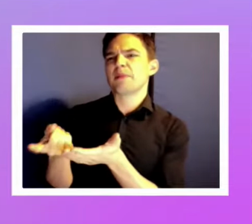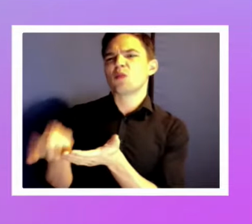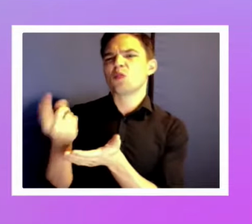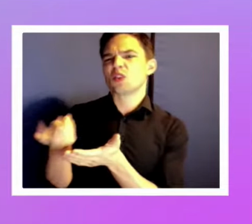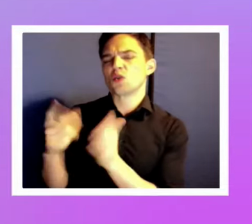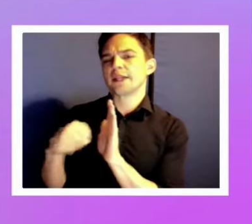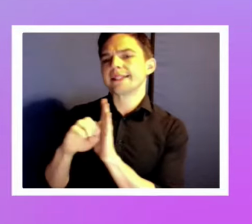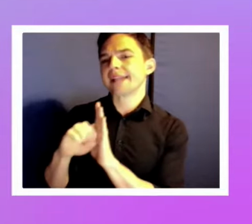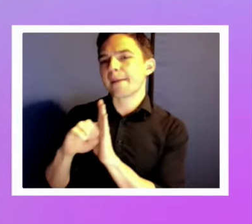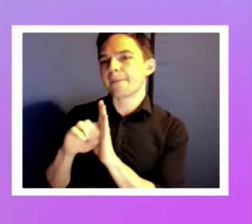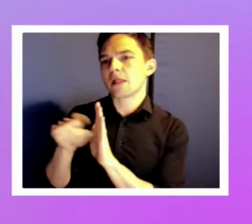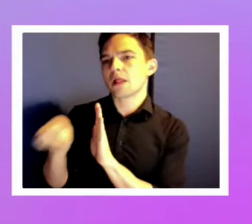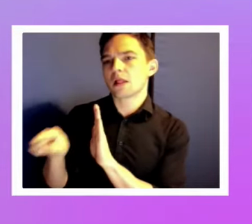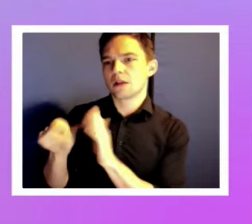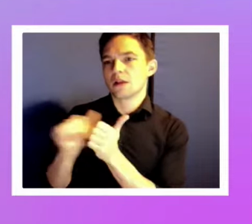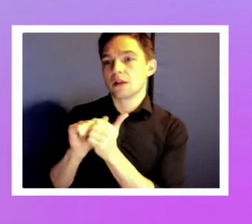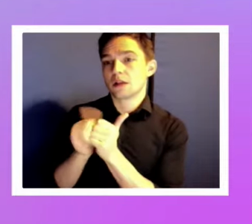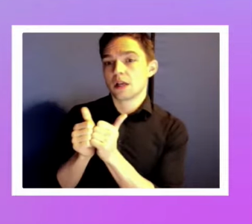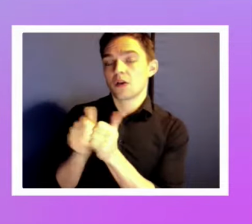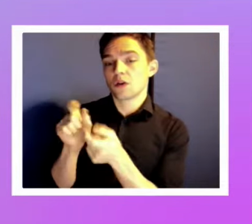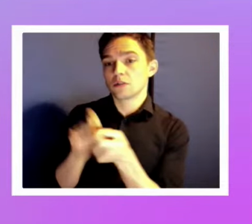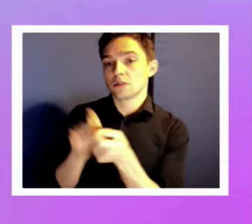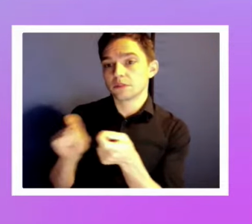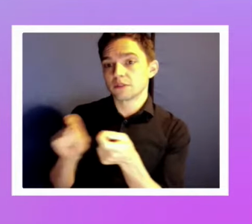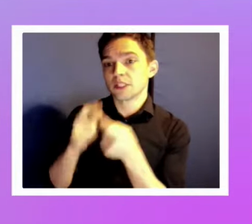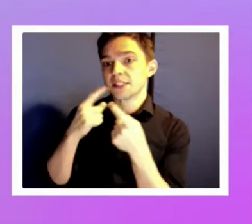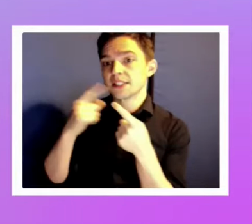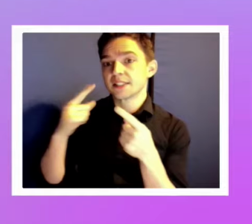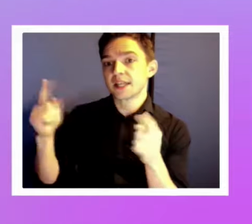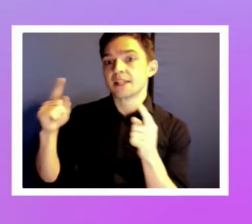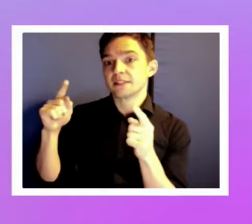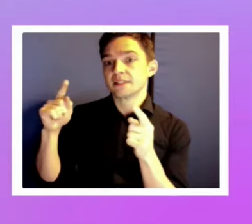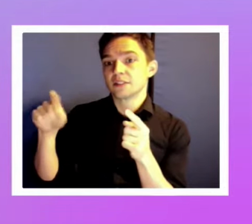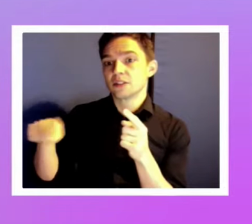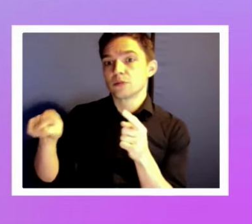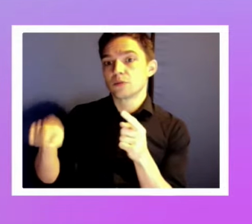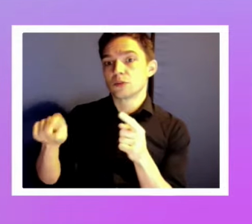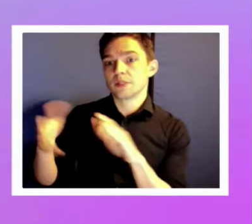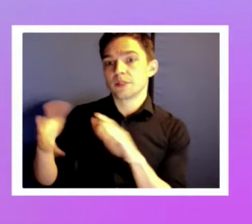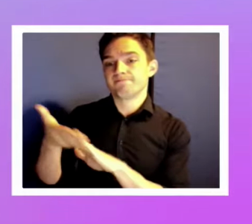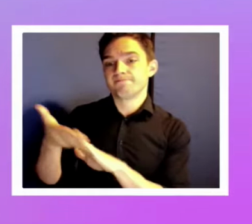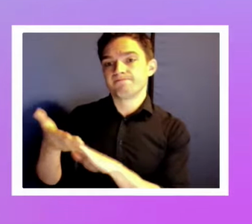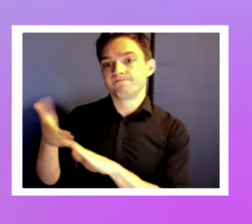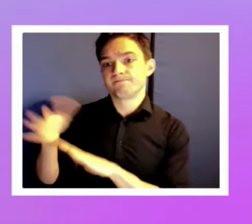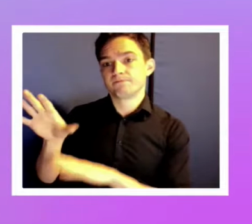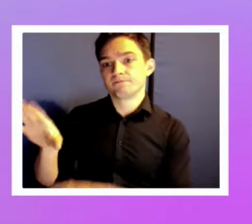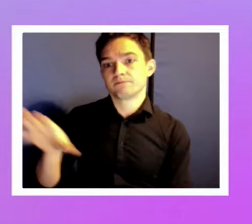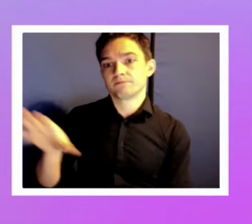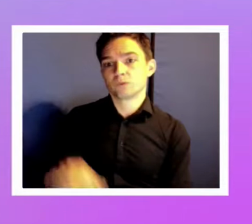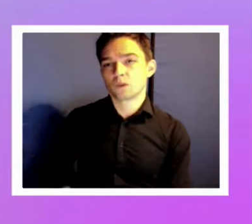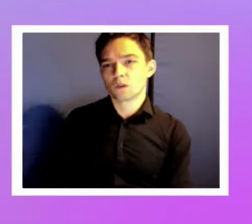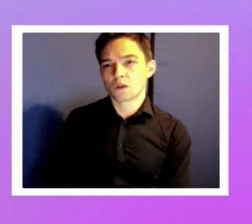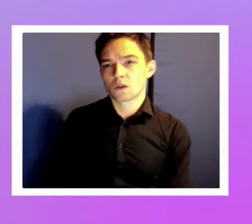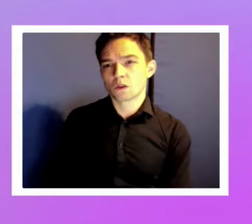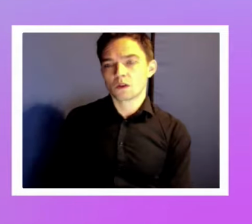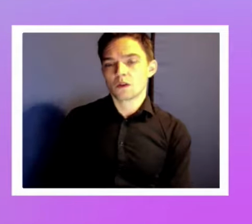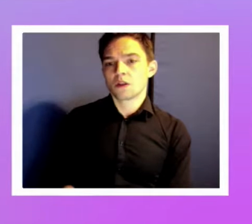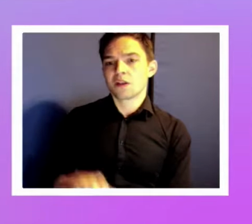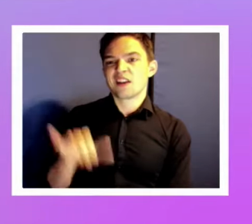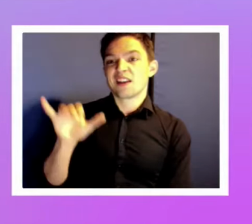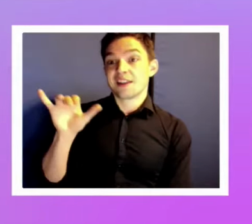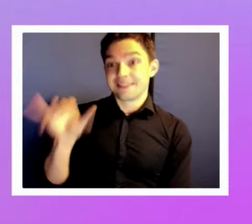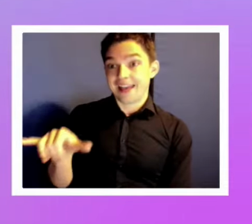examples of how a particular success criterion is supposed to be applied. That is usually not